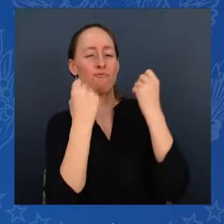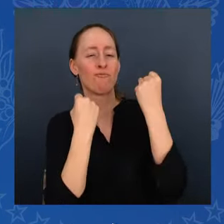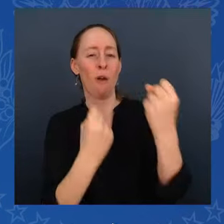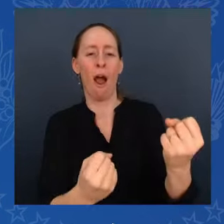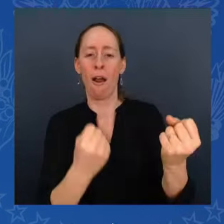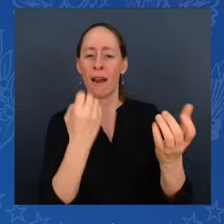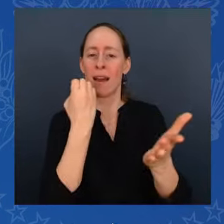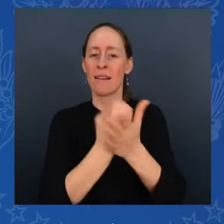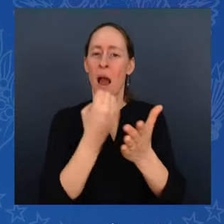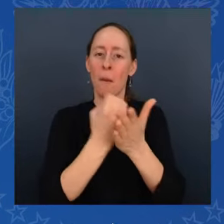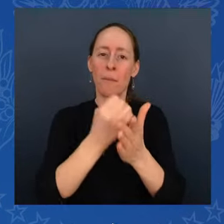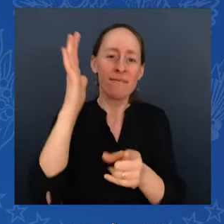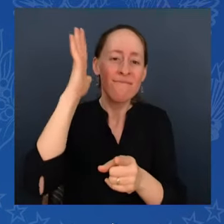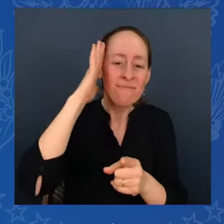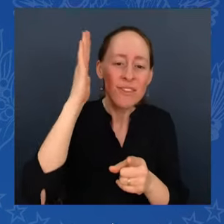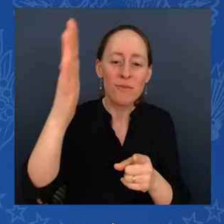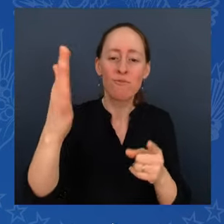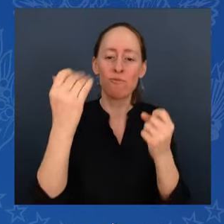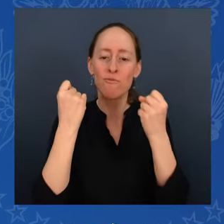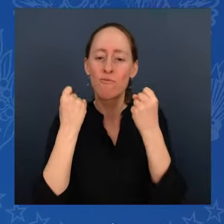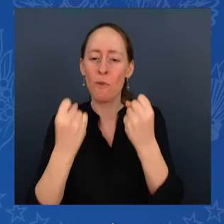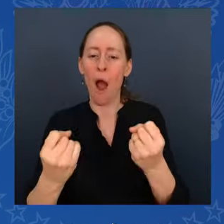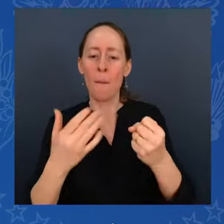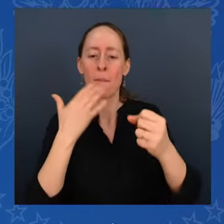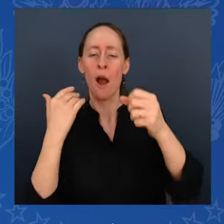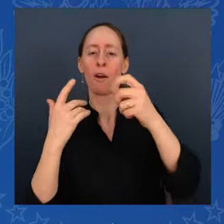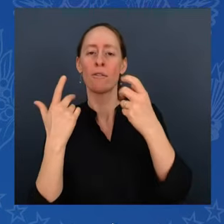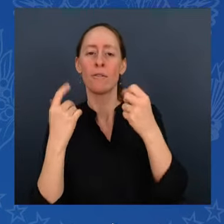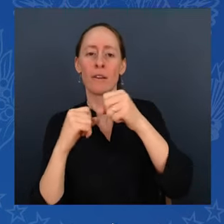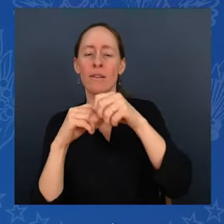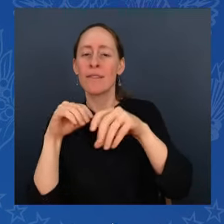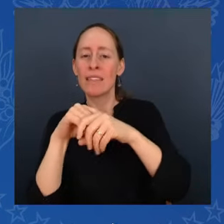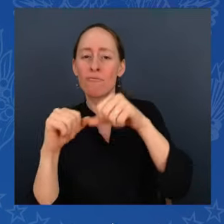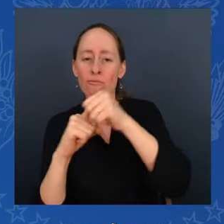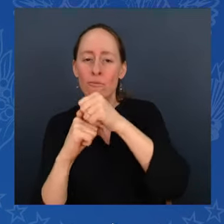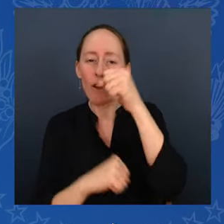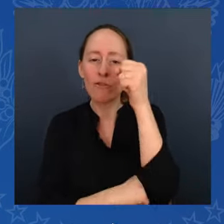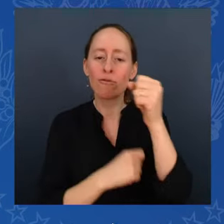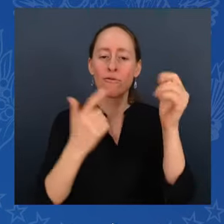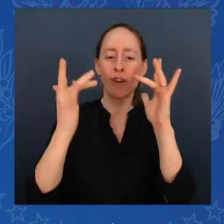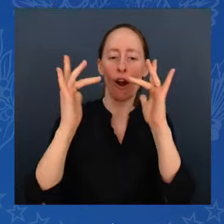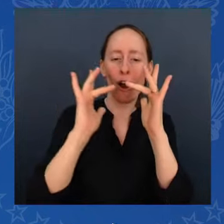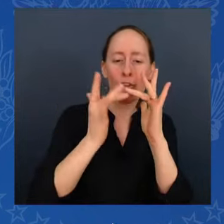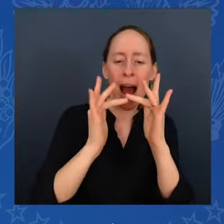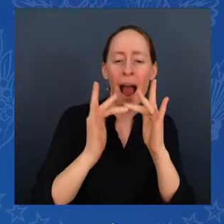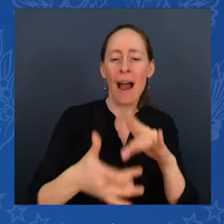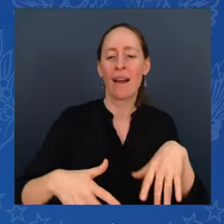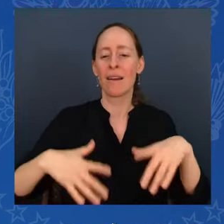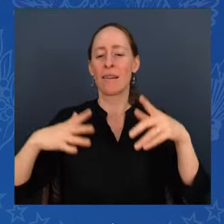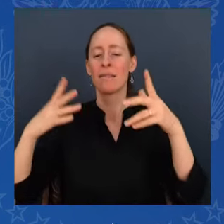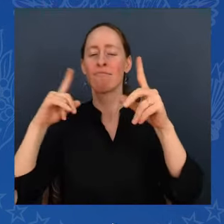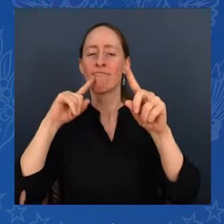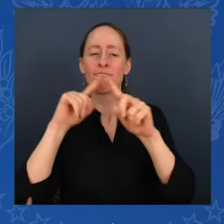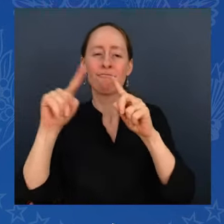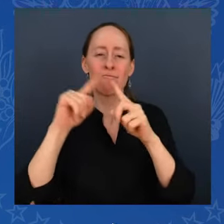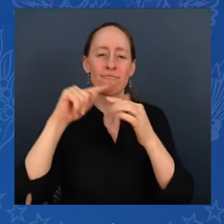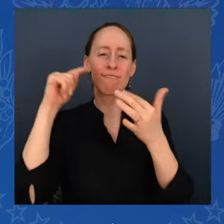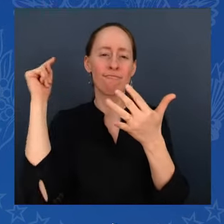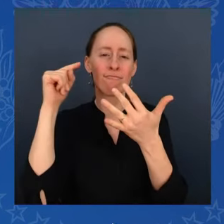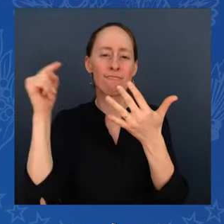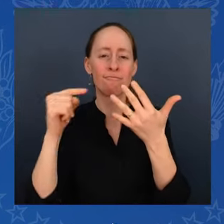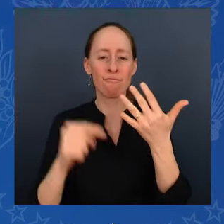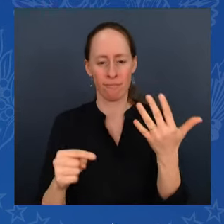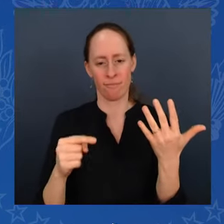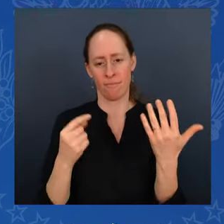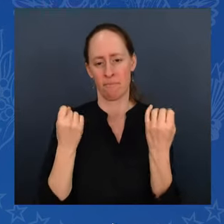clean water for every American. We need more qualified people doing this work to bring back